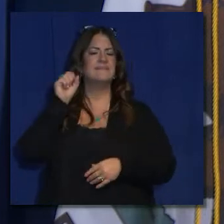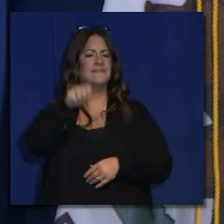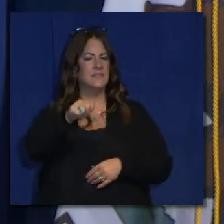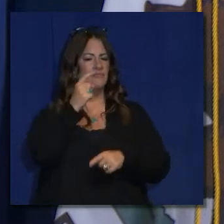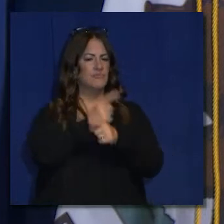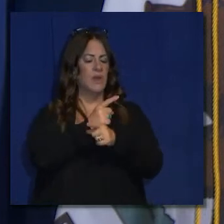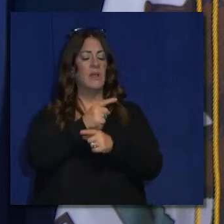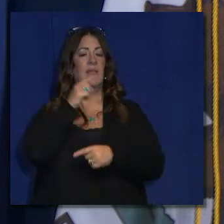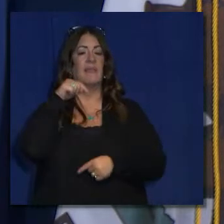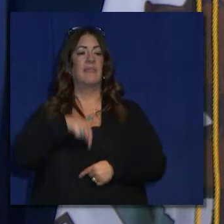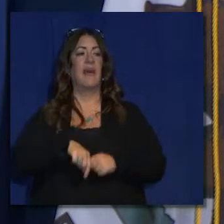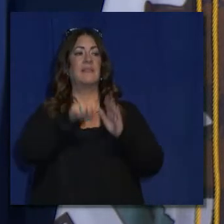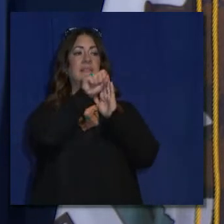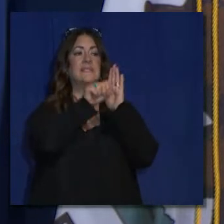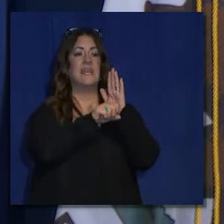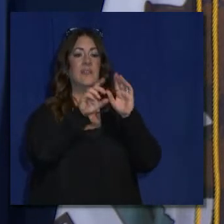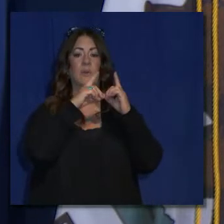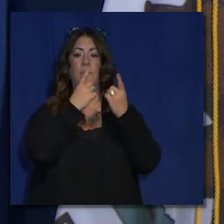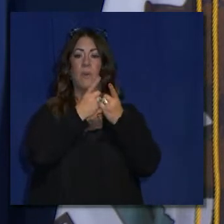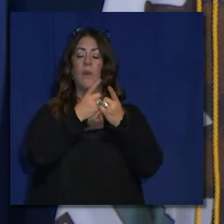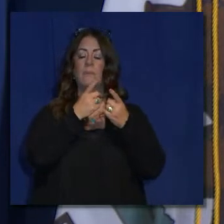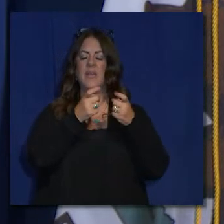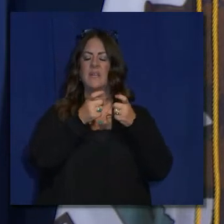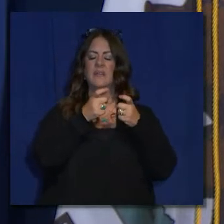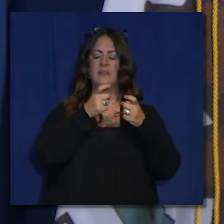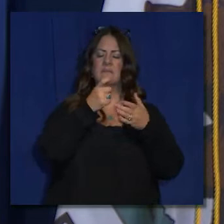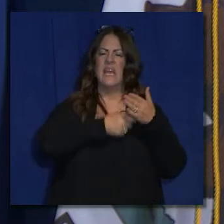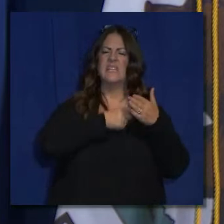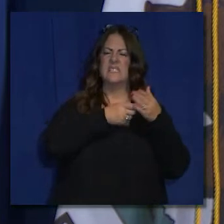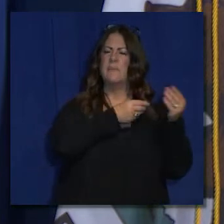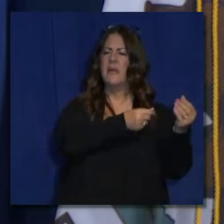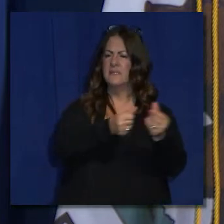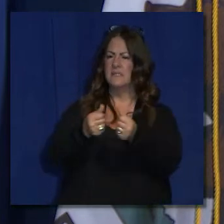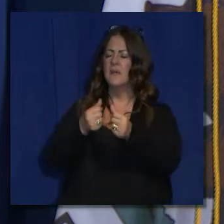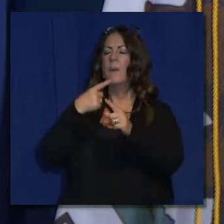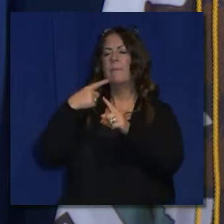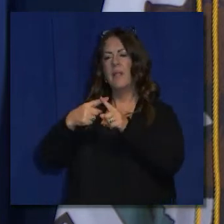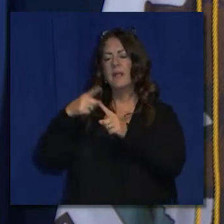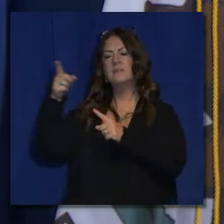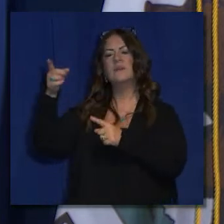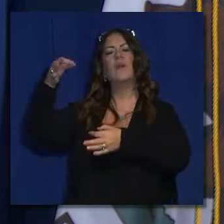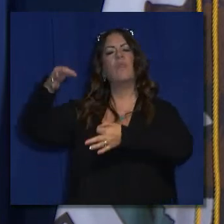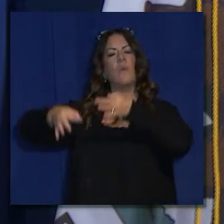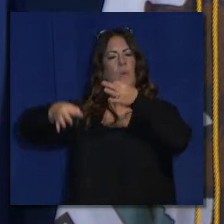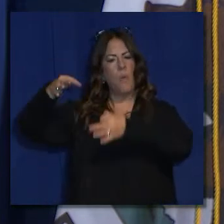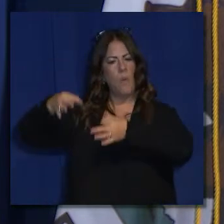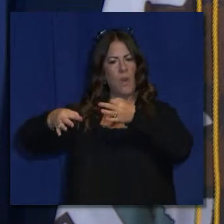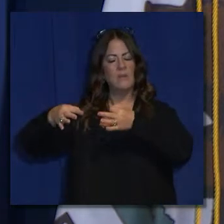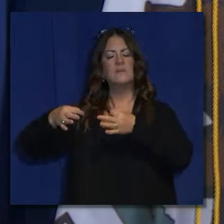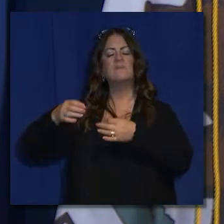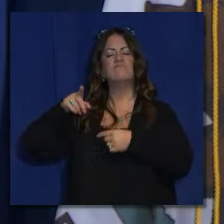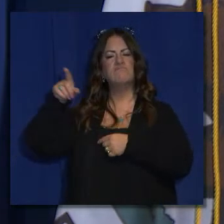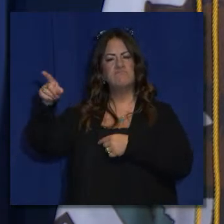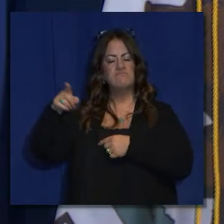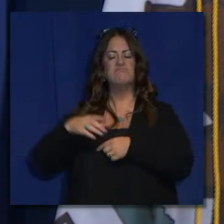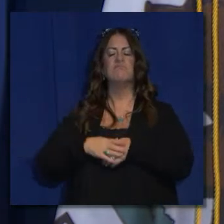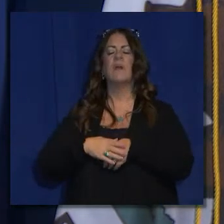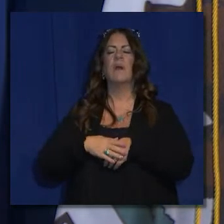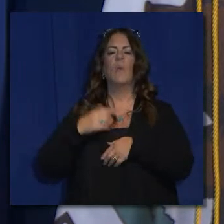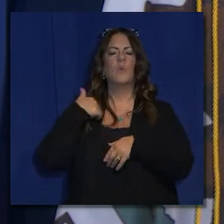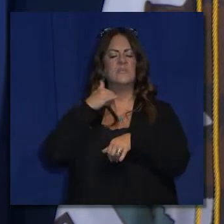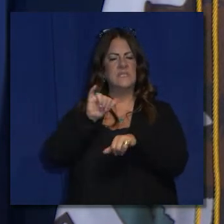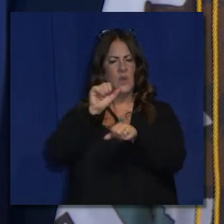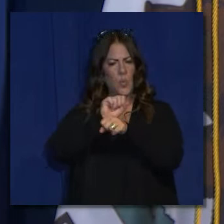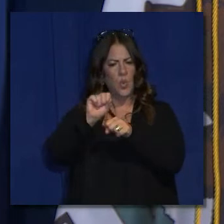state department expenditures as well as the courts, the judicial branch. We're still working